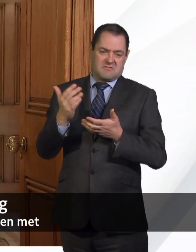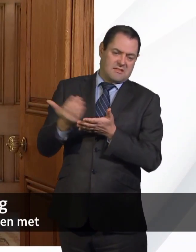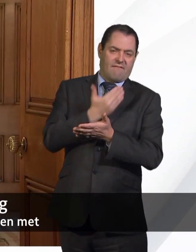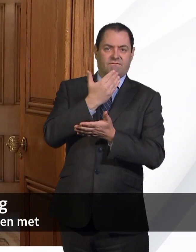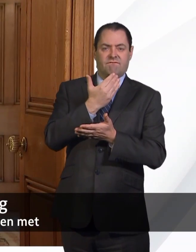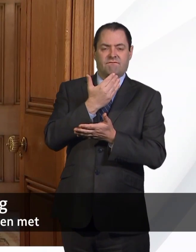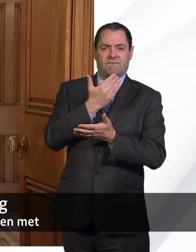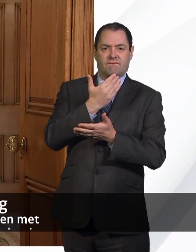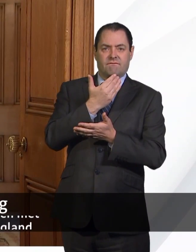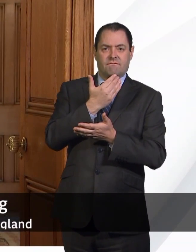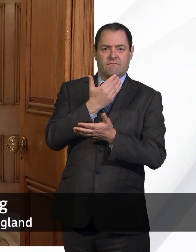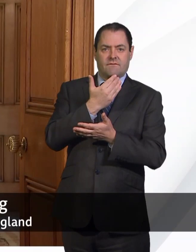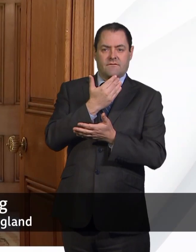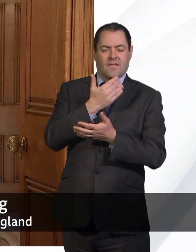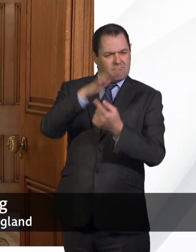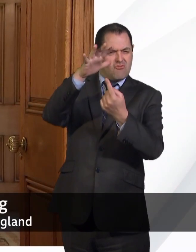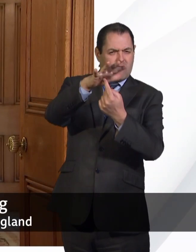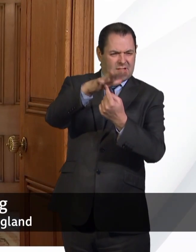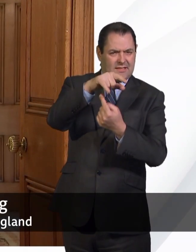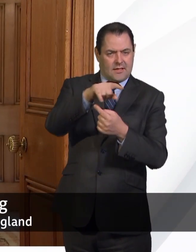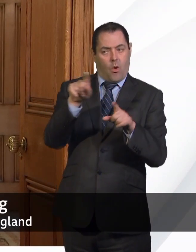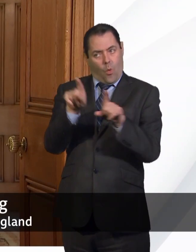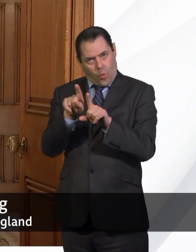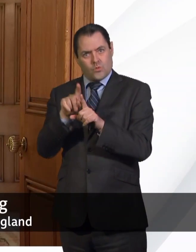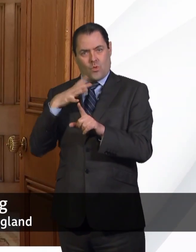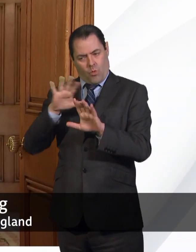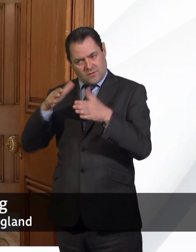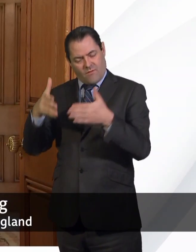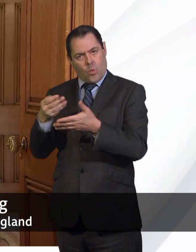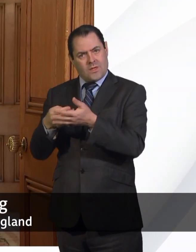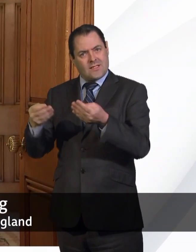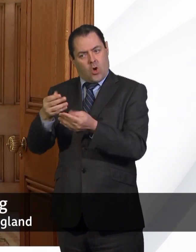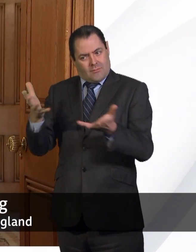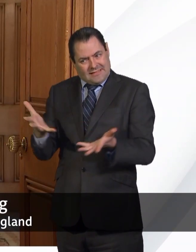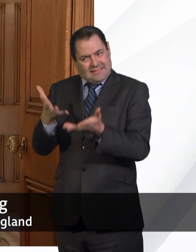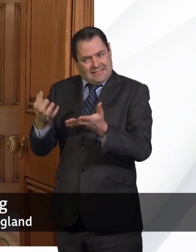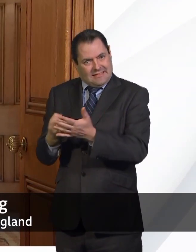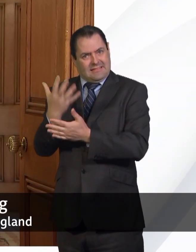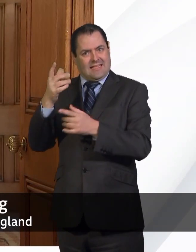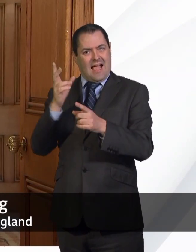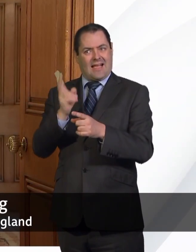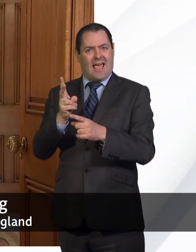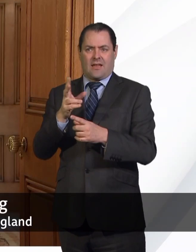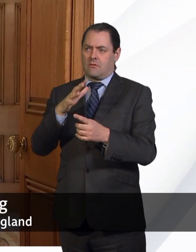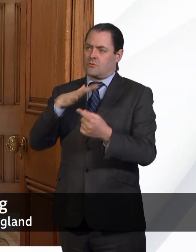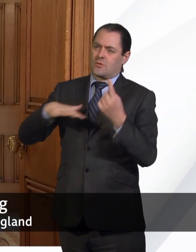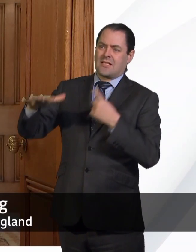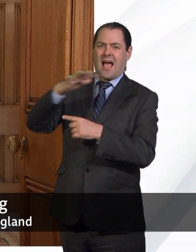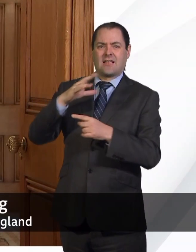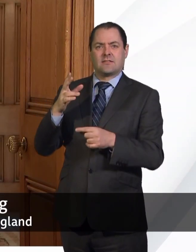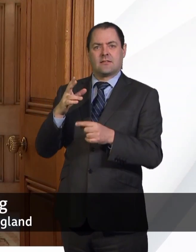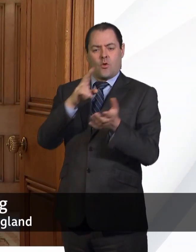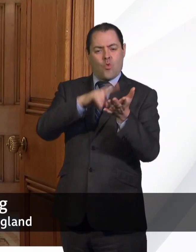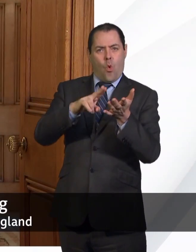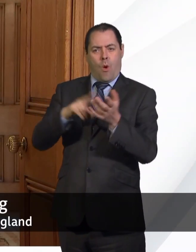priority, we must also work to restart our economy and society so as many people as possible can